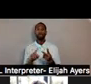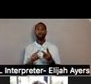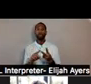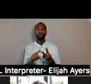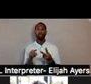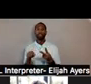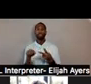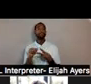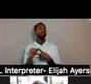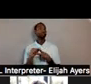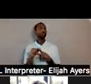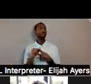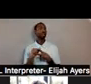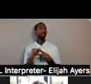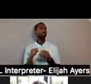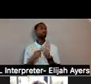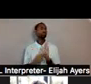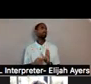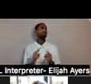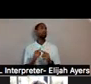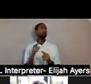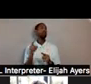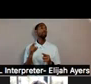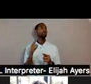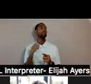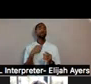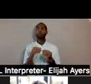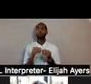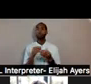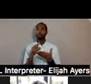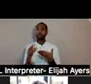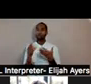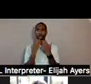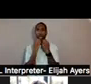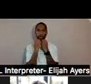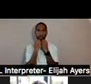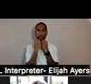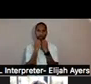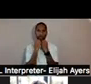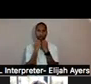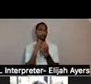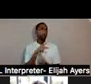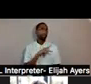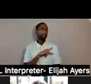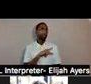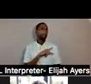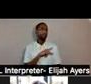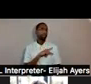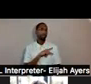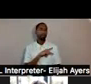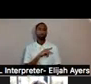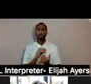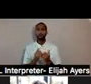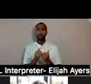this practice illuminating about what you need to be holistically resourced and cared for on a personal and collective scale?